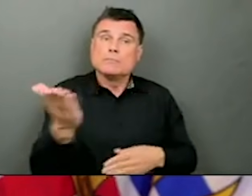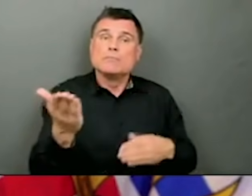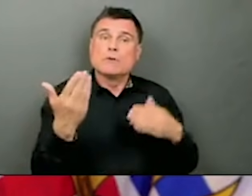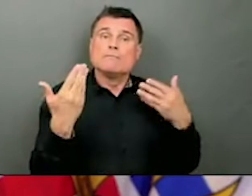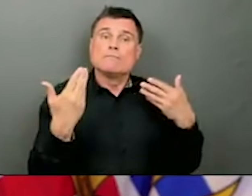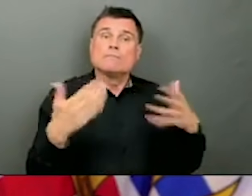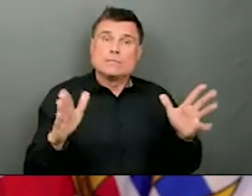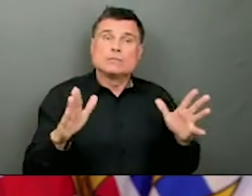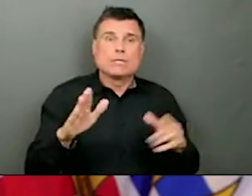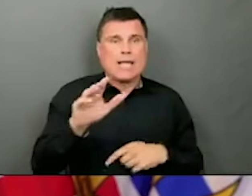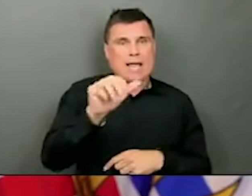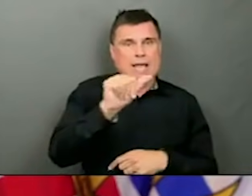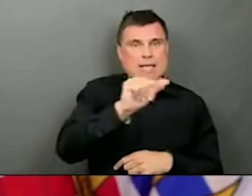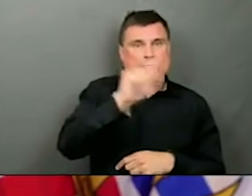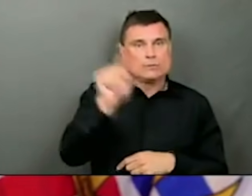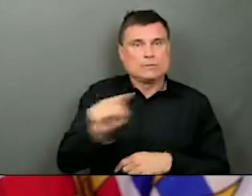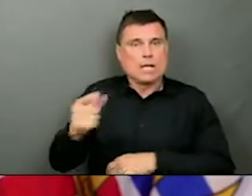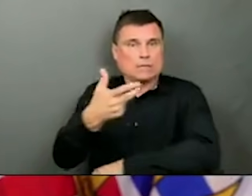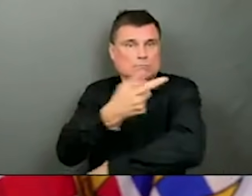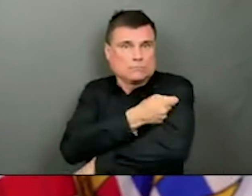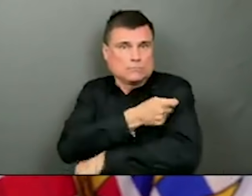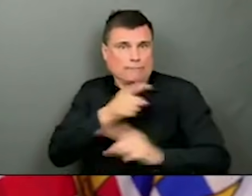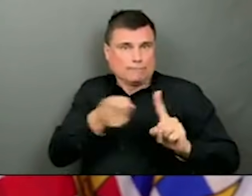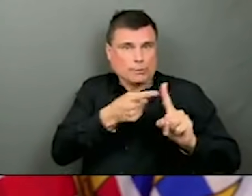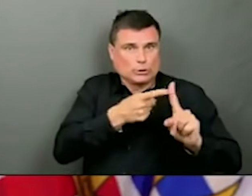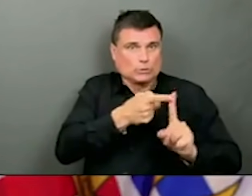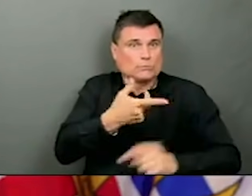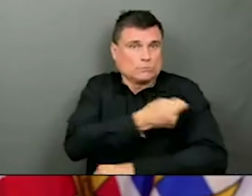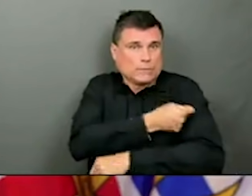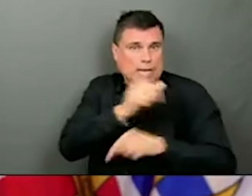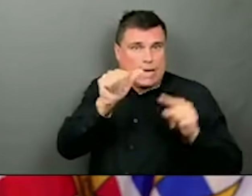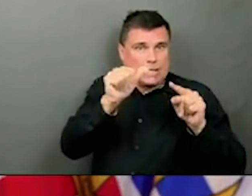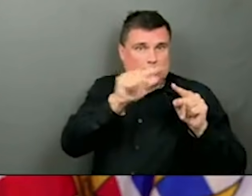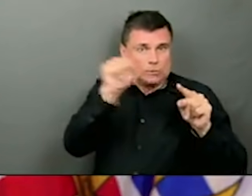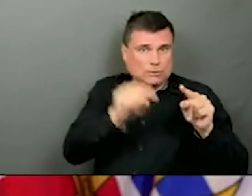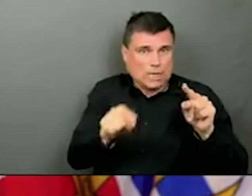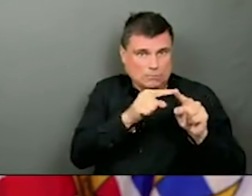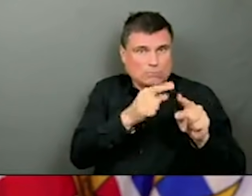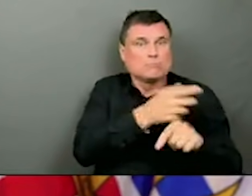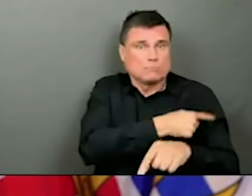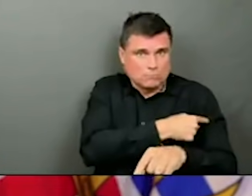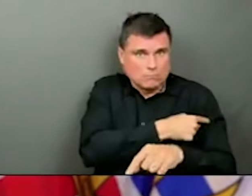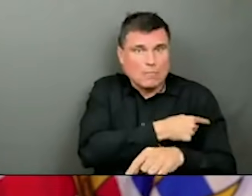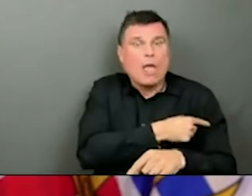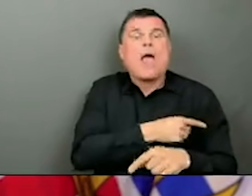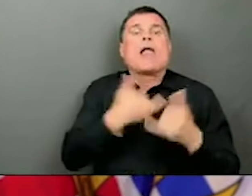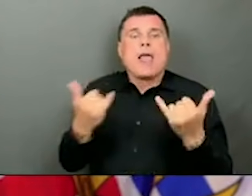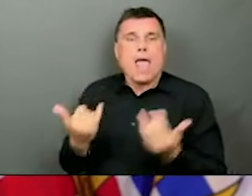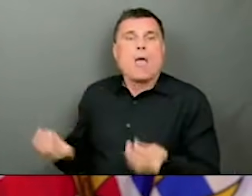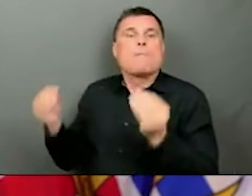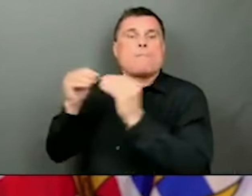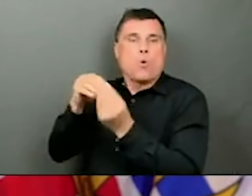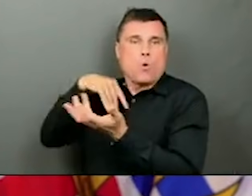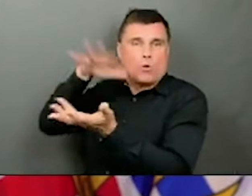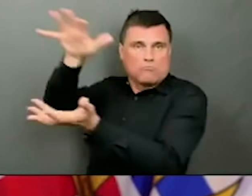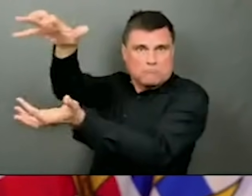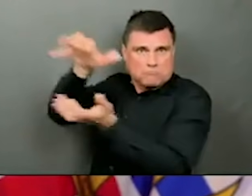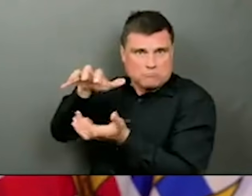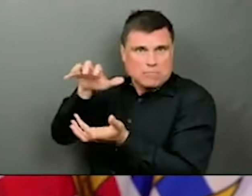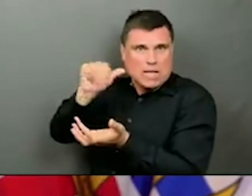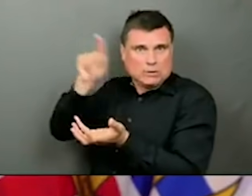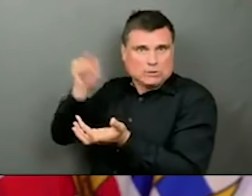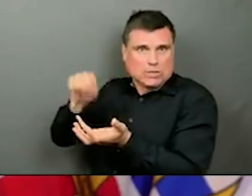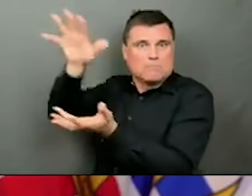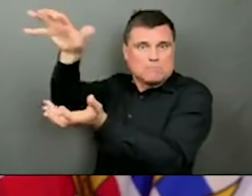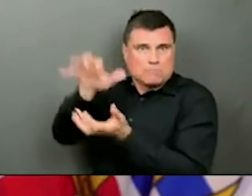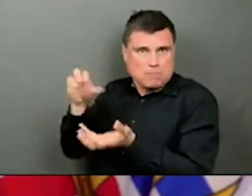this vaccine, from the clinical trials and from the evidence that we've seen in other places, including the UK and here, that